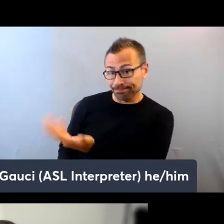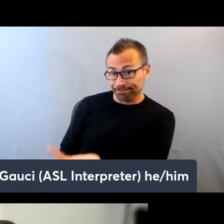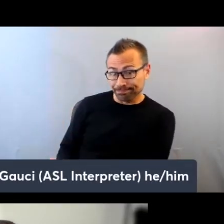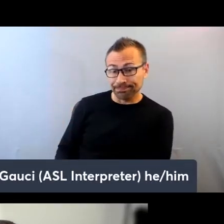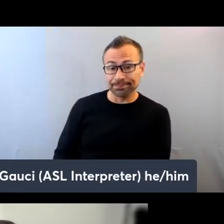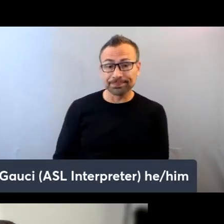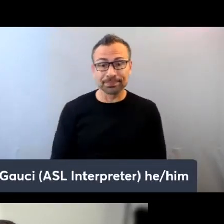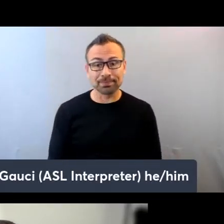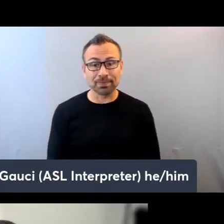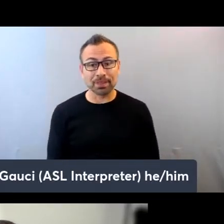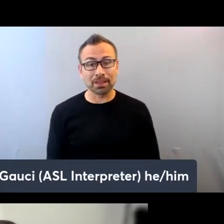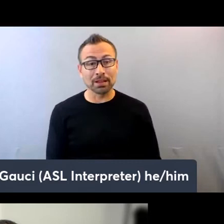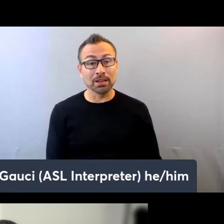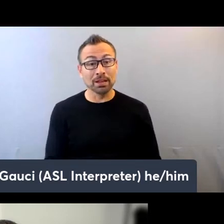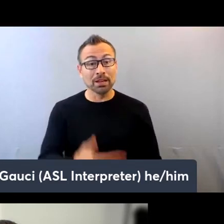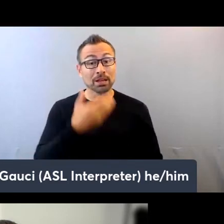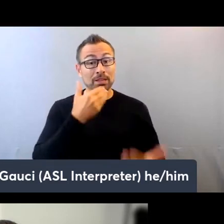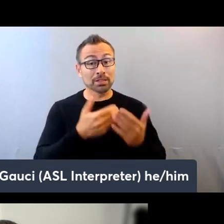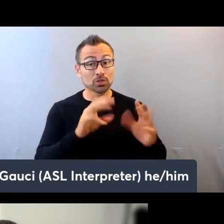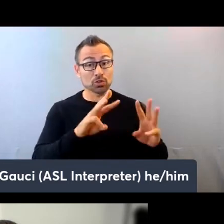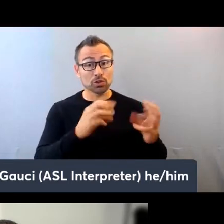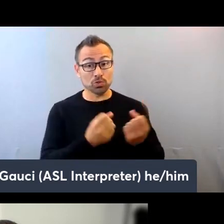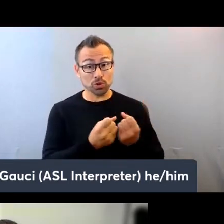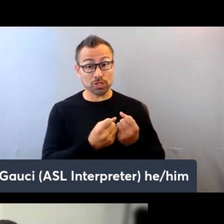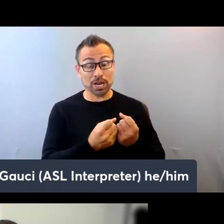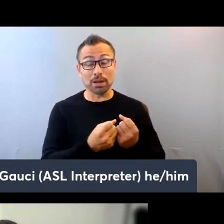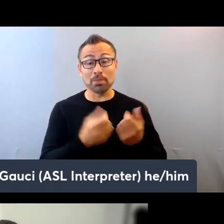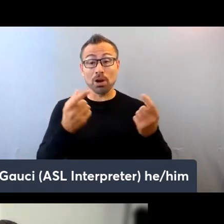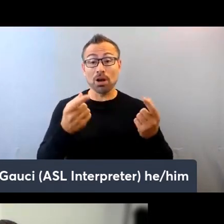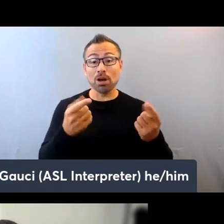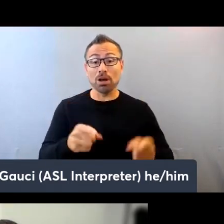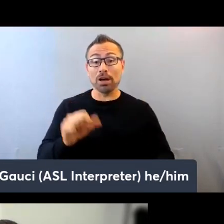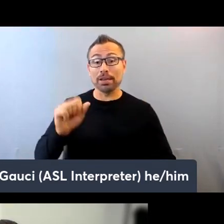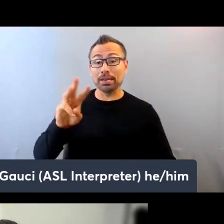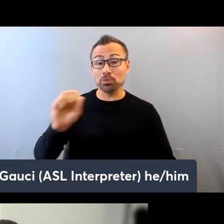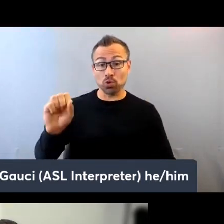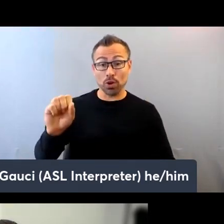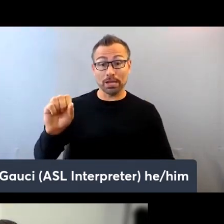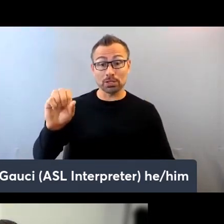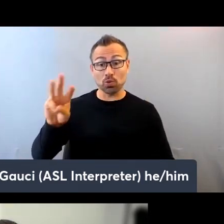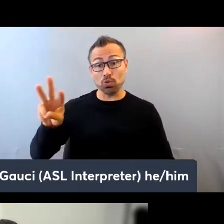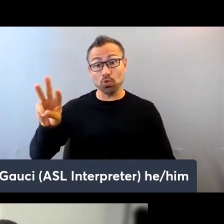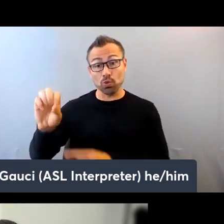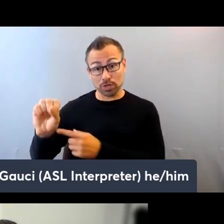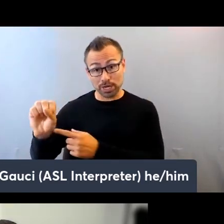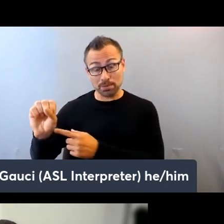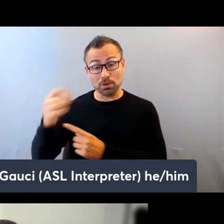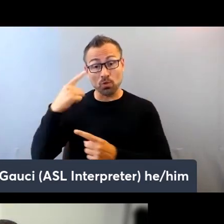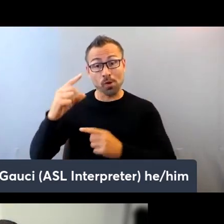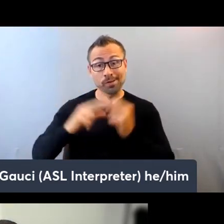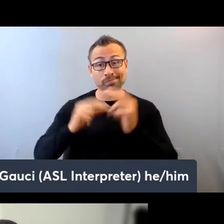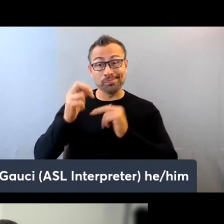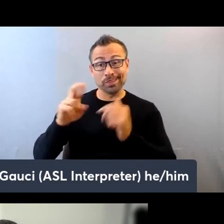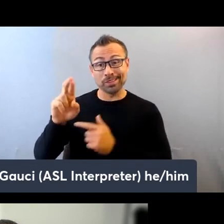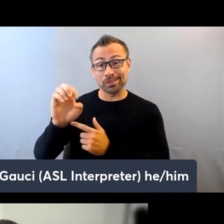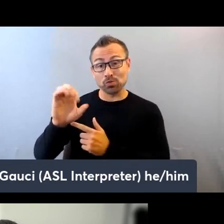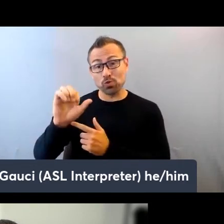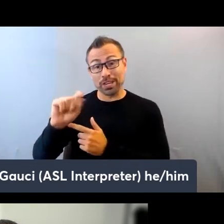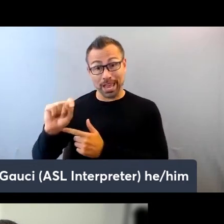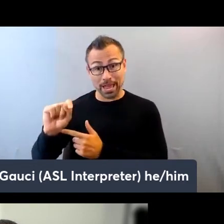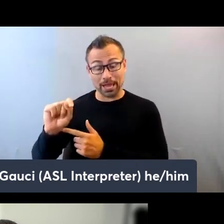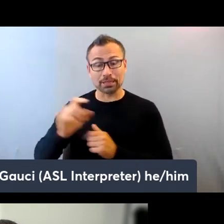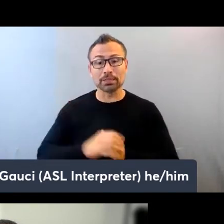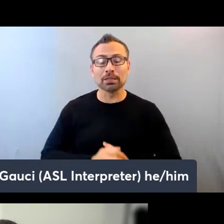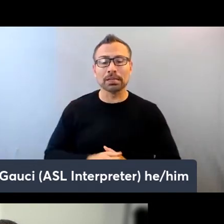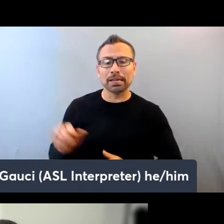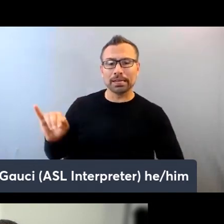There's a pretty good workshop out there on AWS workshops for building a React. And as Joe was mentioning, you know, there's other components